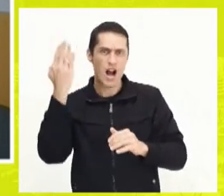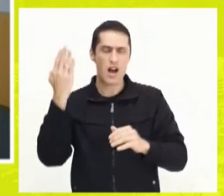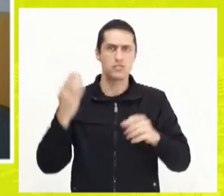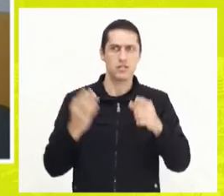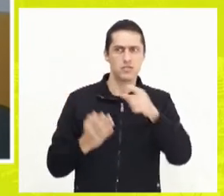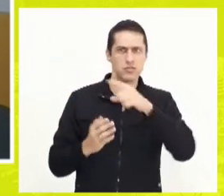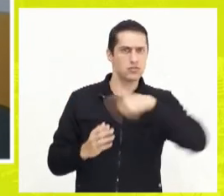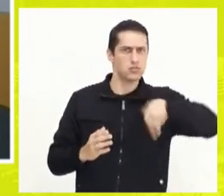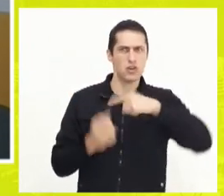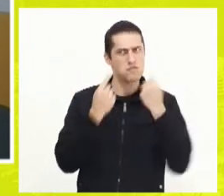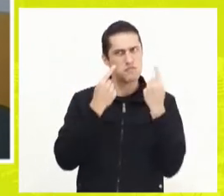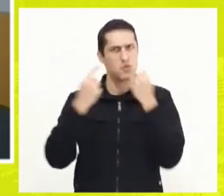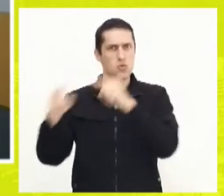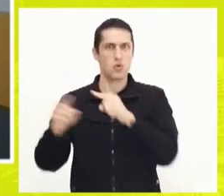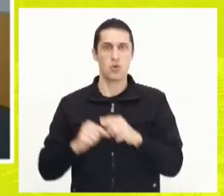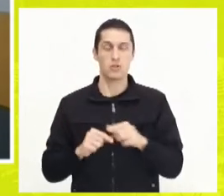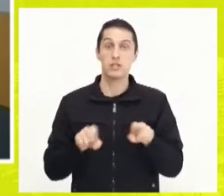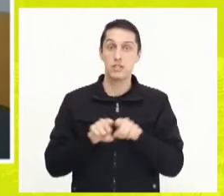fact checking